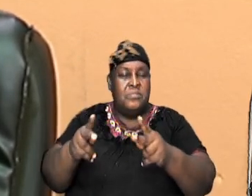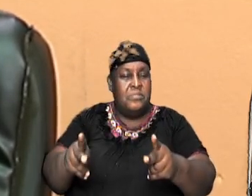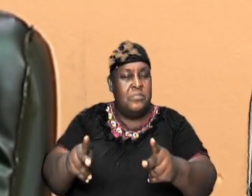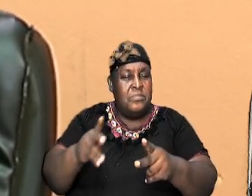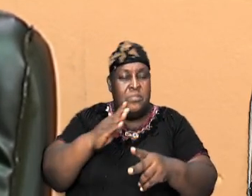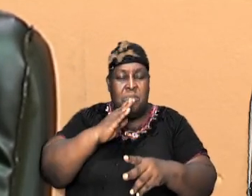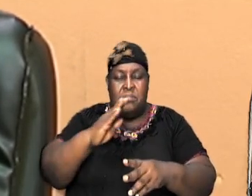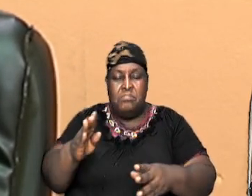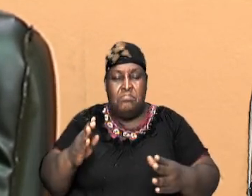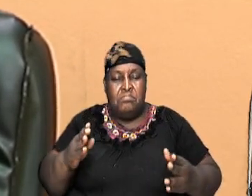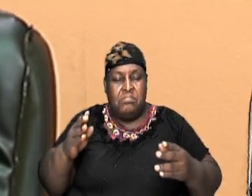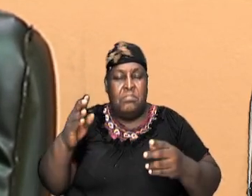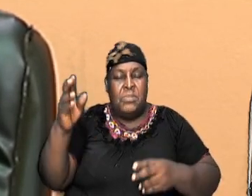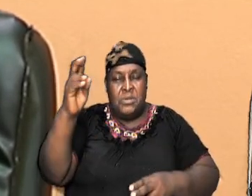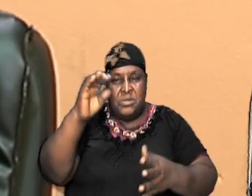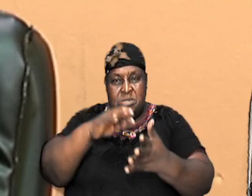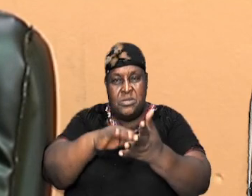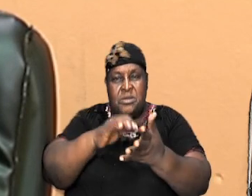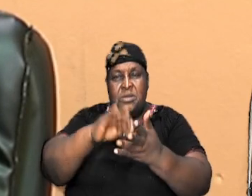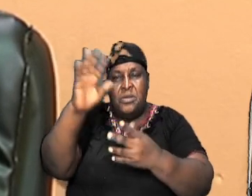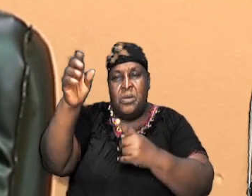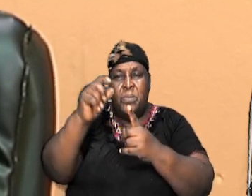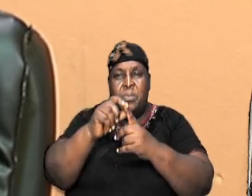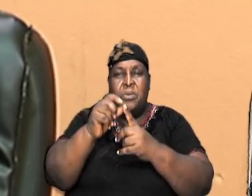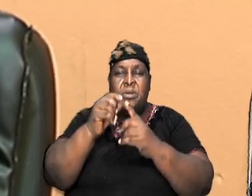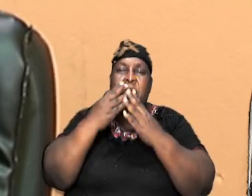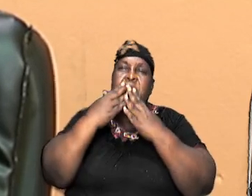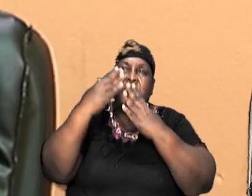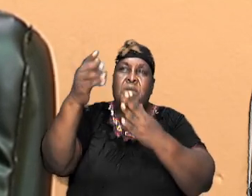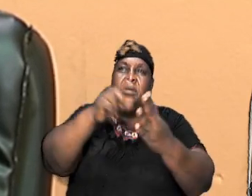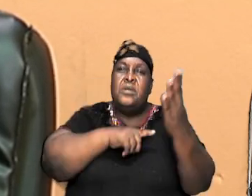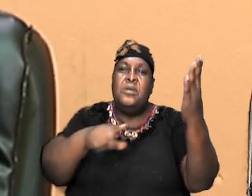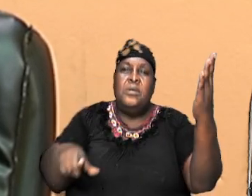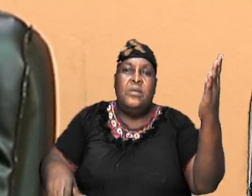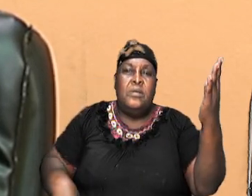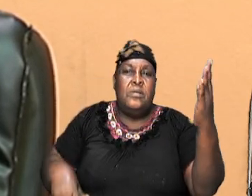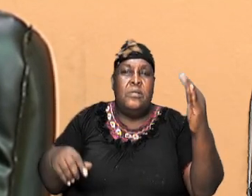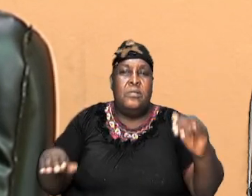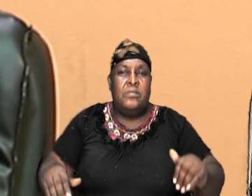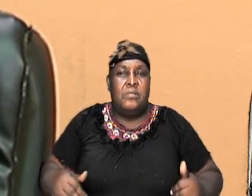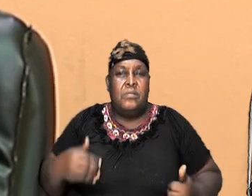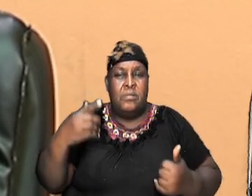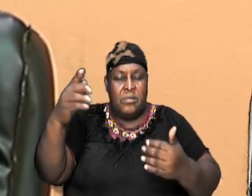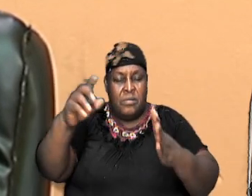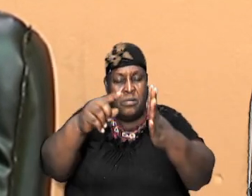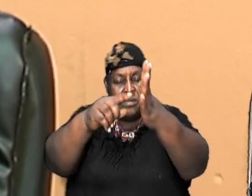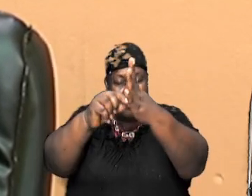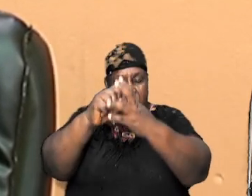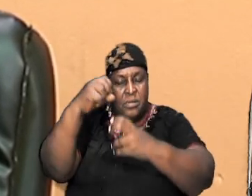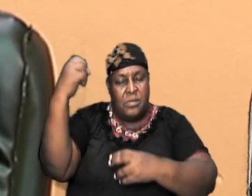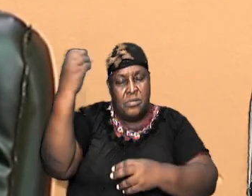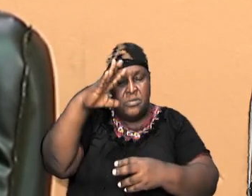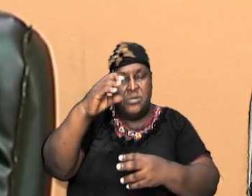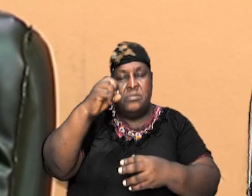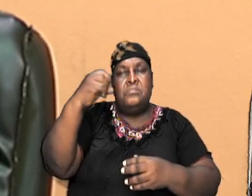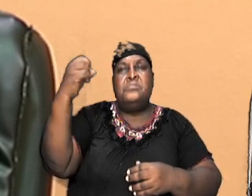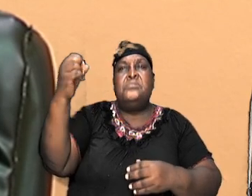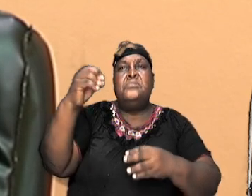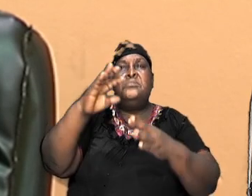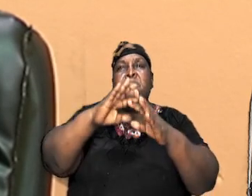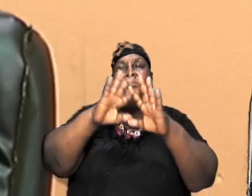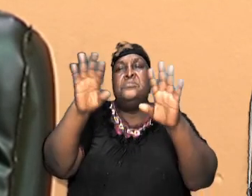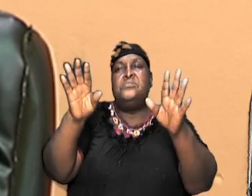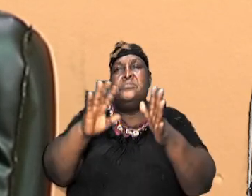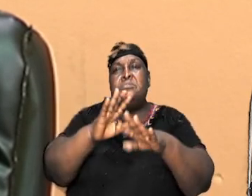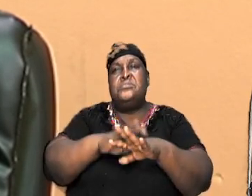to look at your words. We thank you, O God, for the light that you have shine on your words. Jesus, we